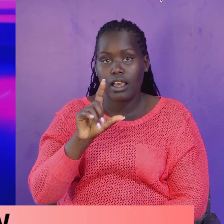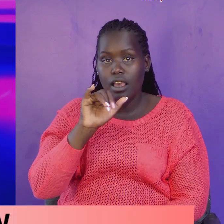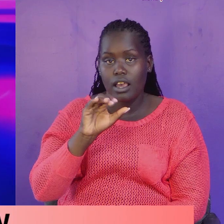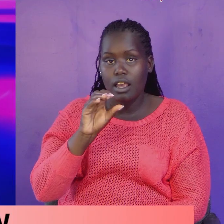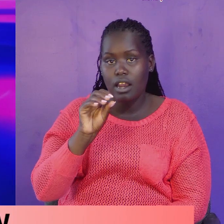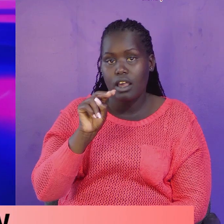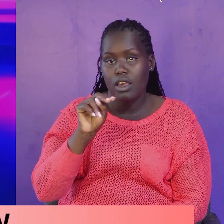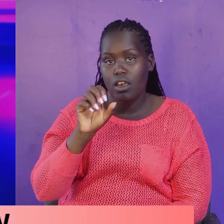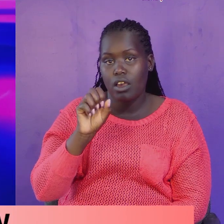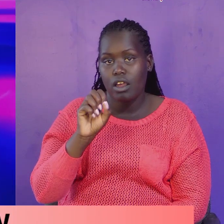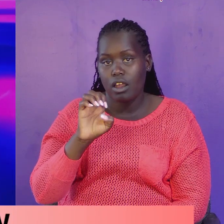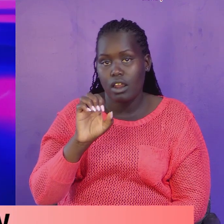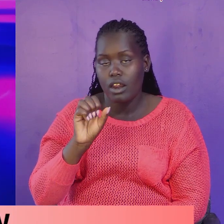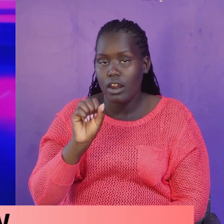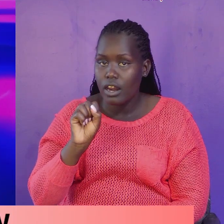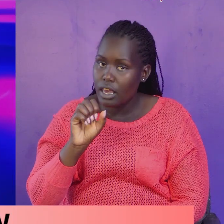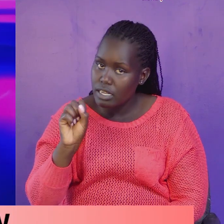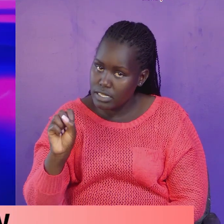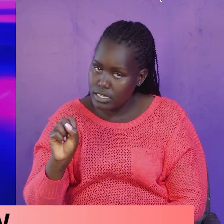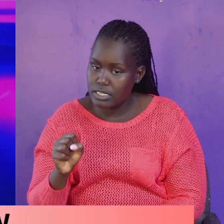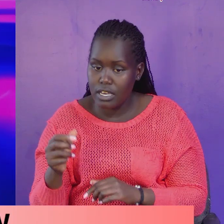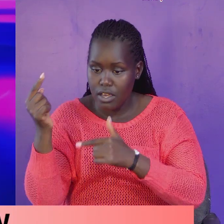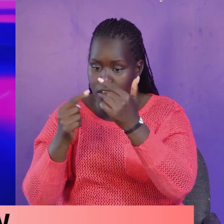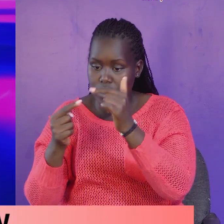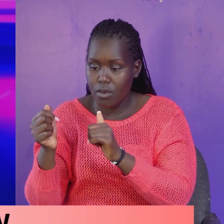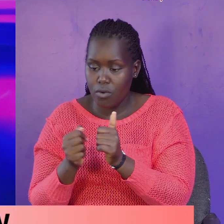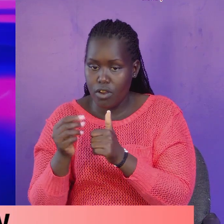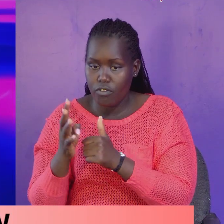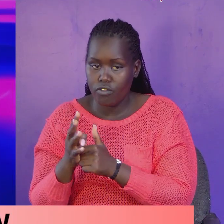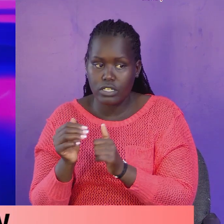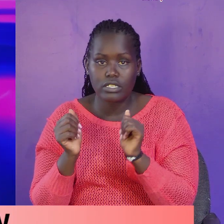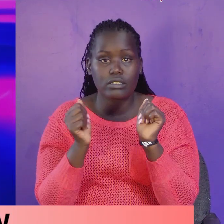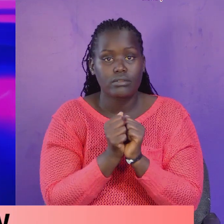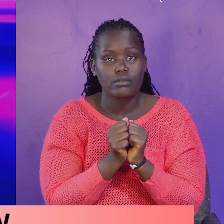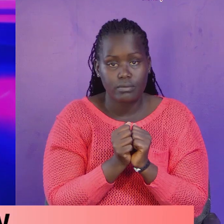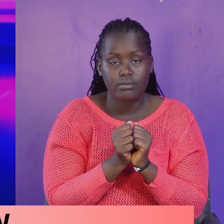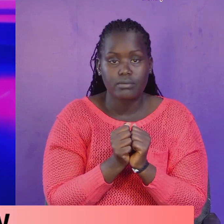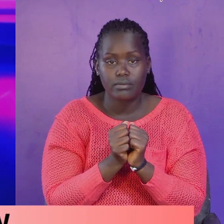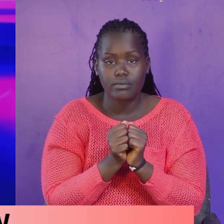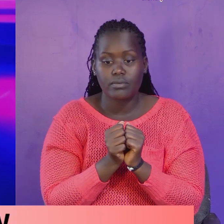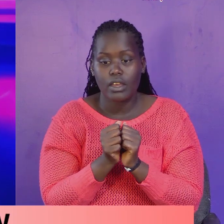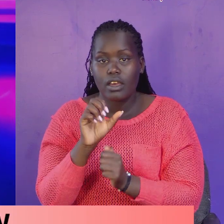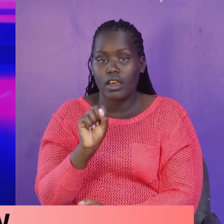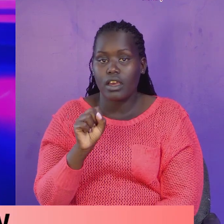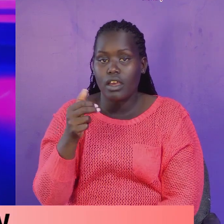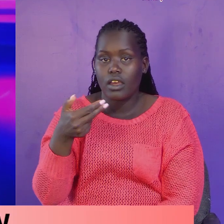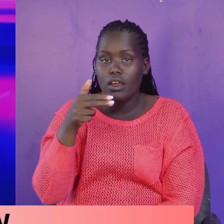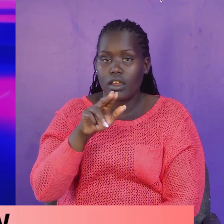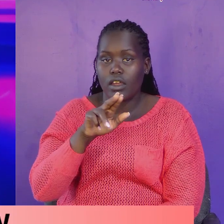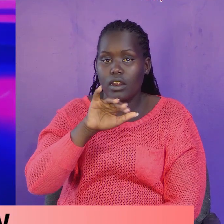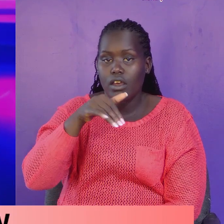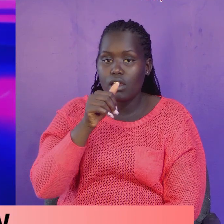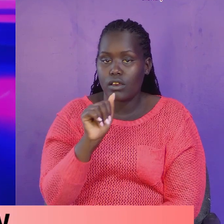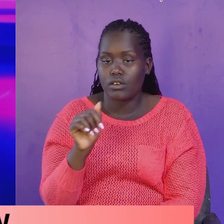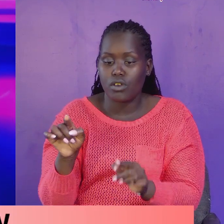they won 14-10. And Shujaa also, they